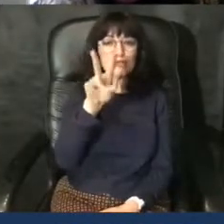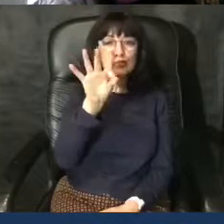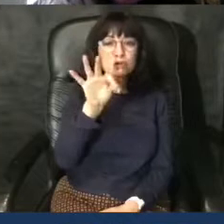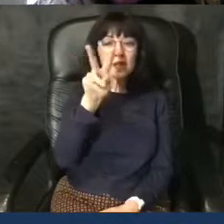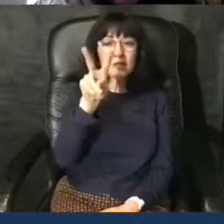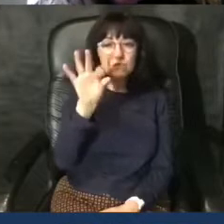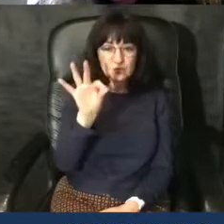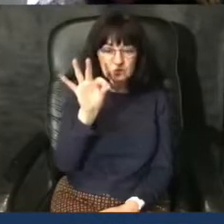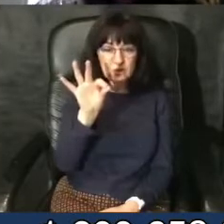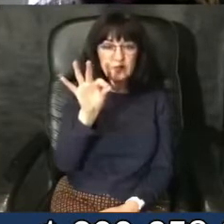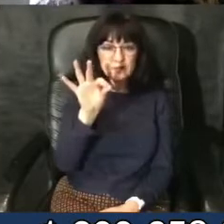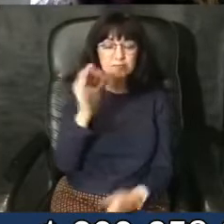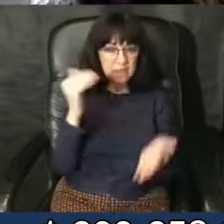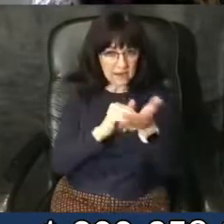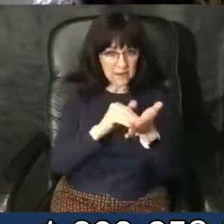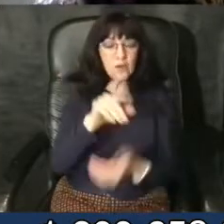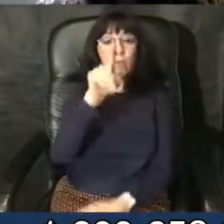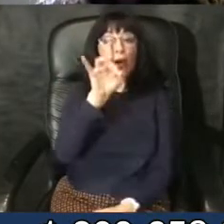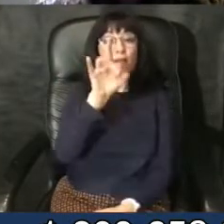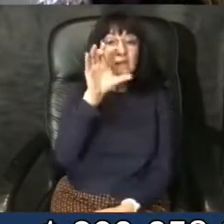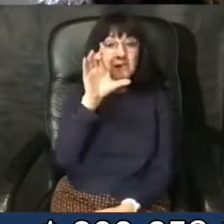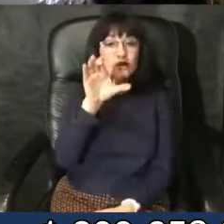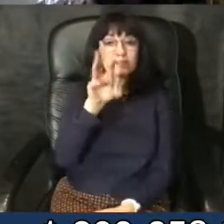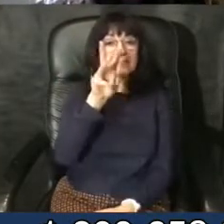1-800-652-2929. Again,